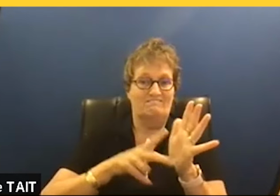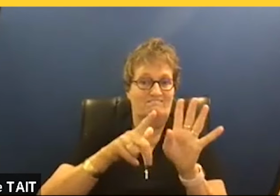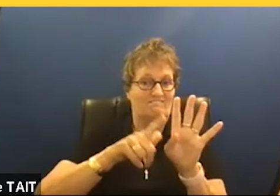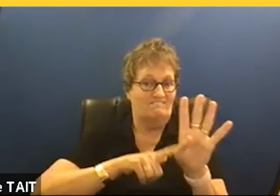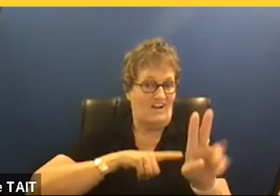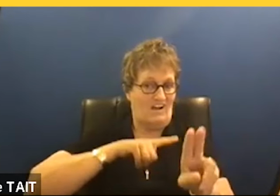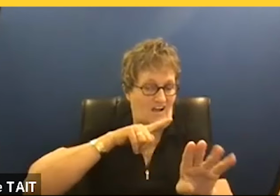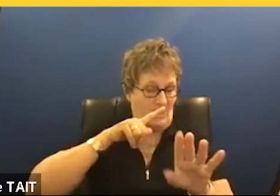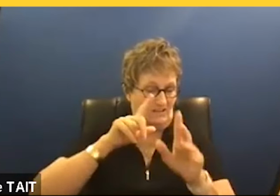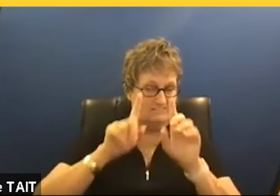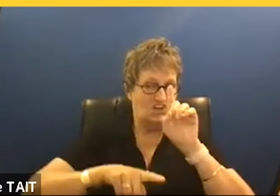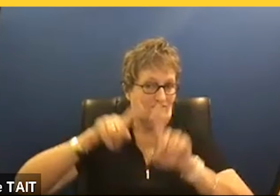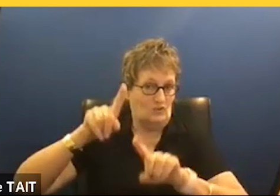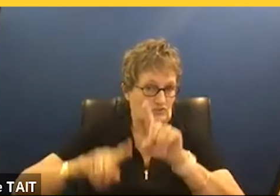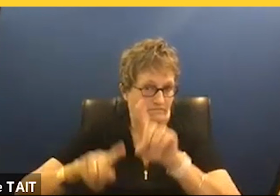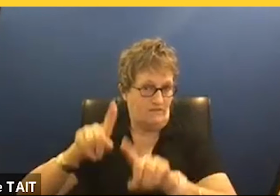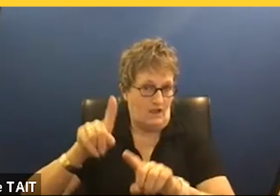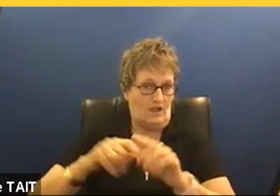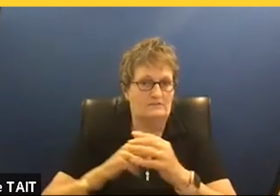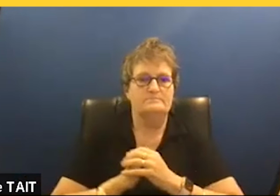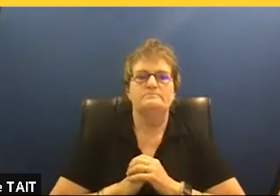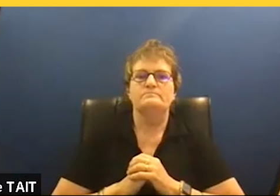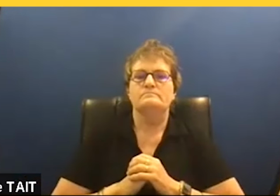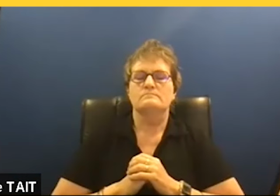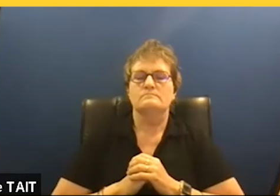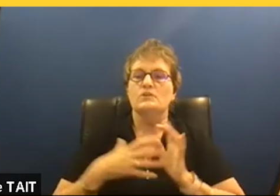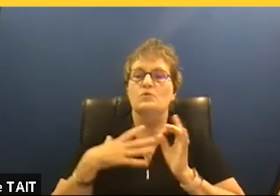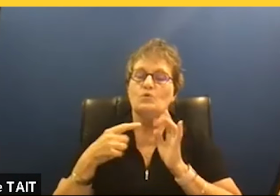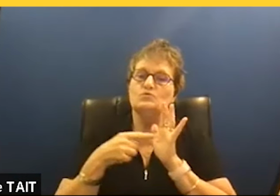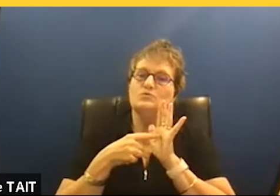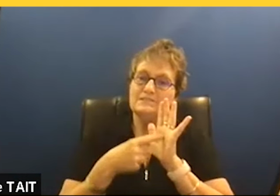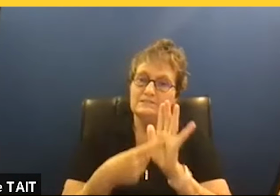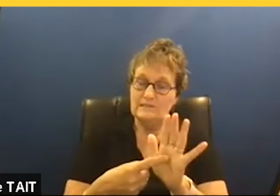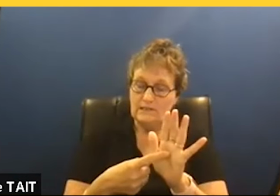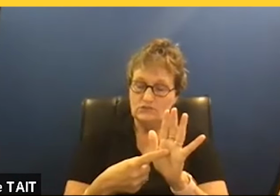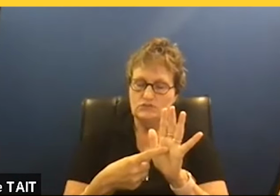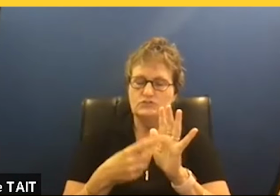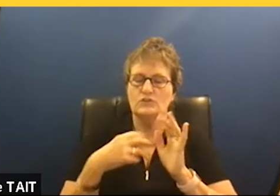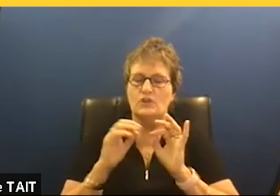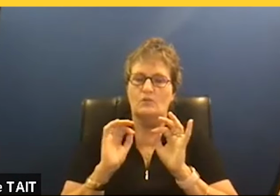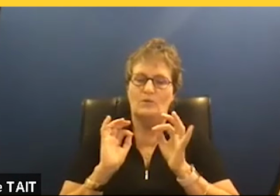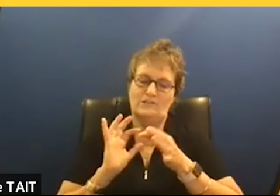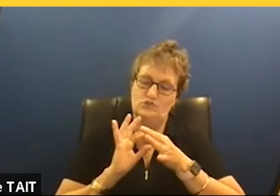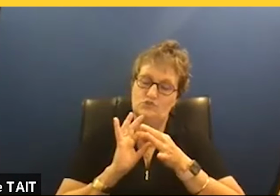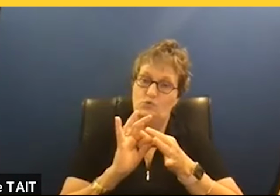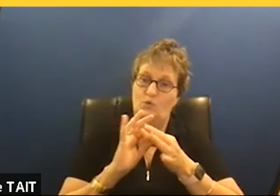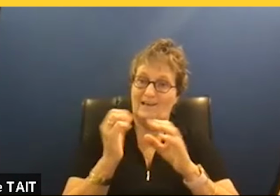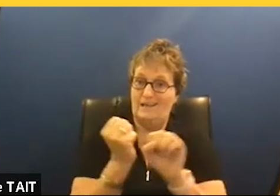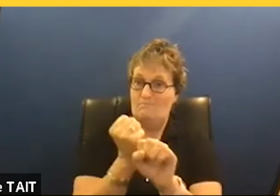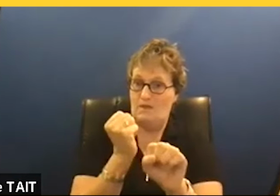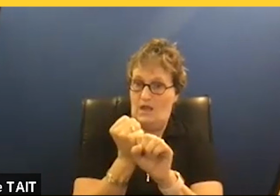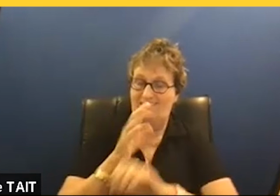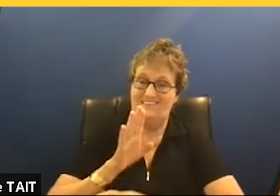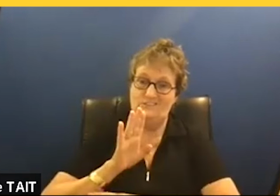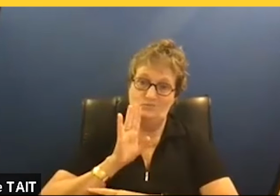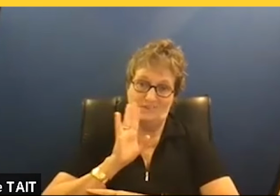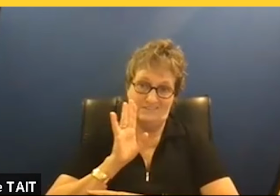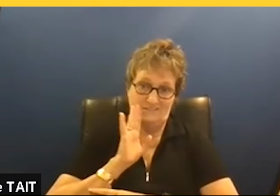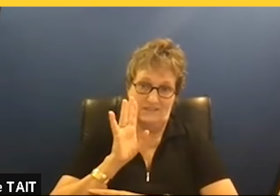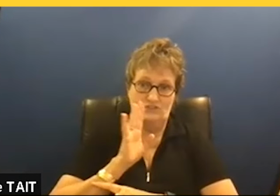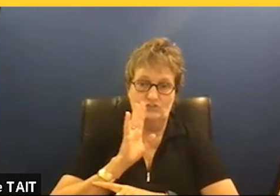or we both want to begin, by acknowledging that our presentation was jointly produced by myself on the